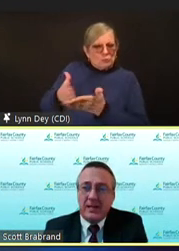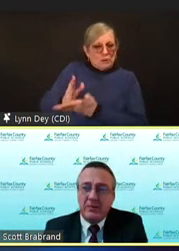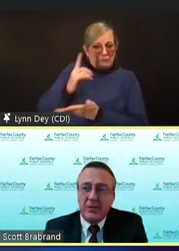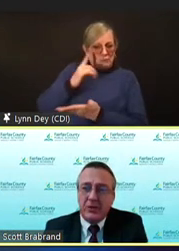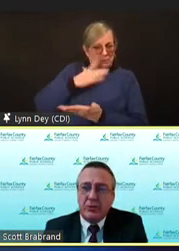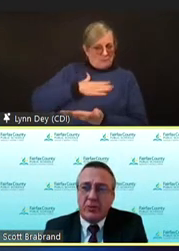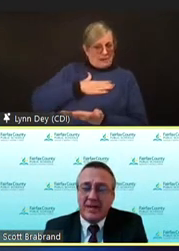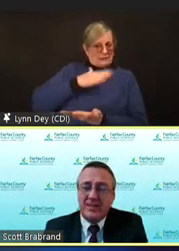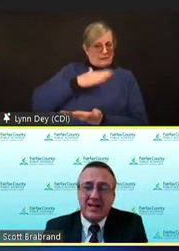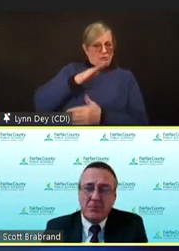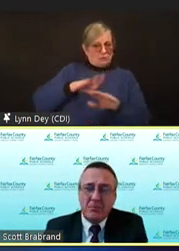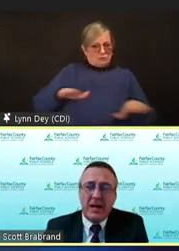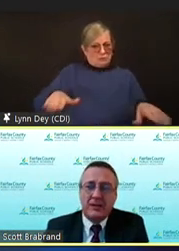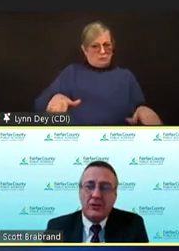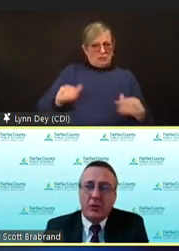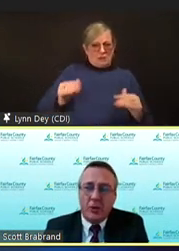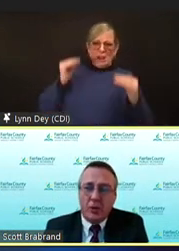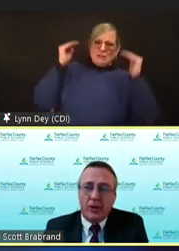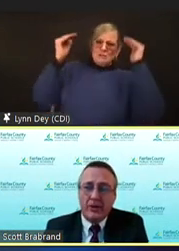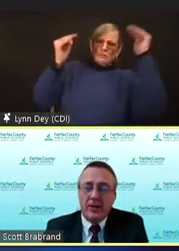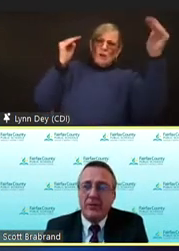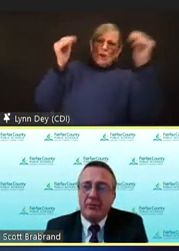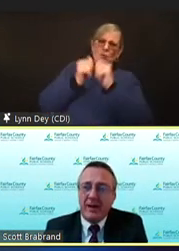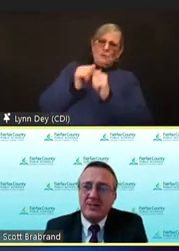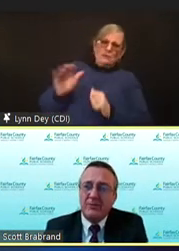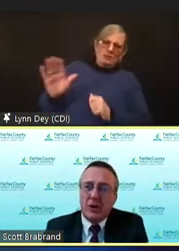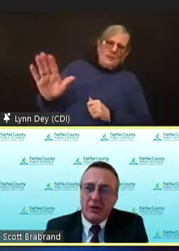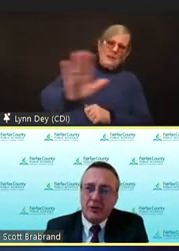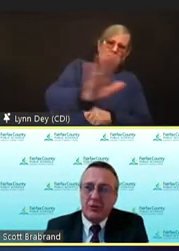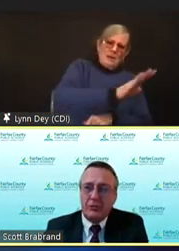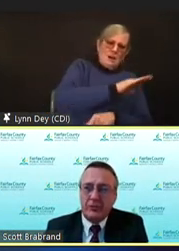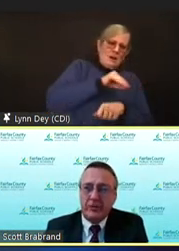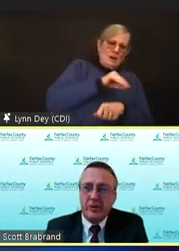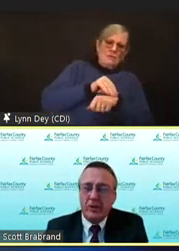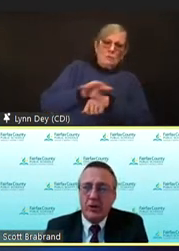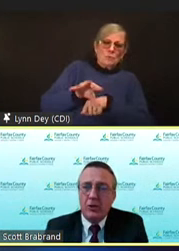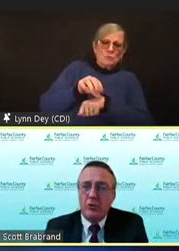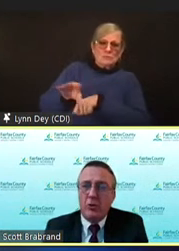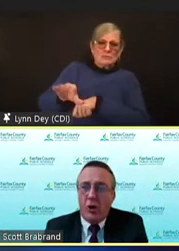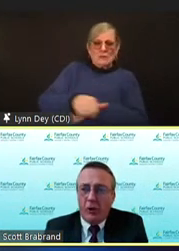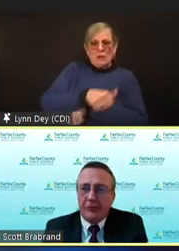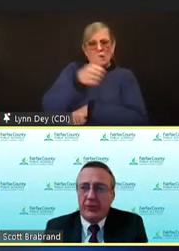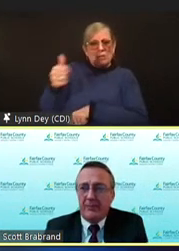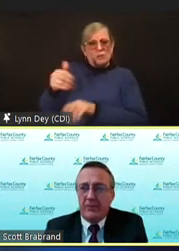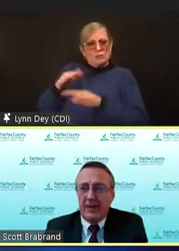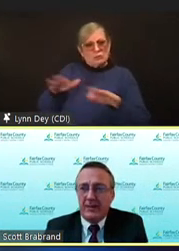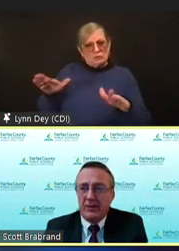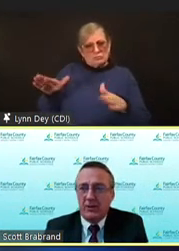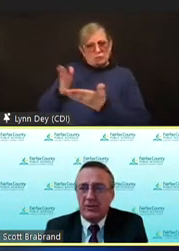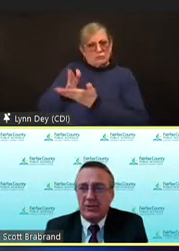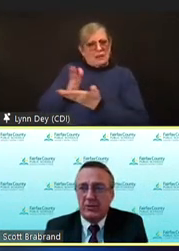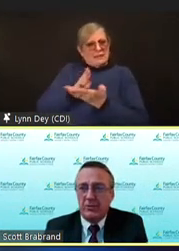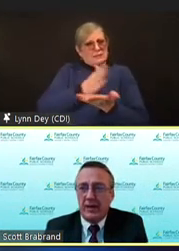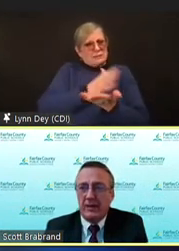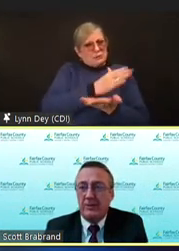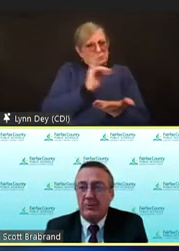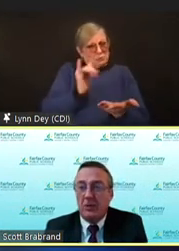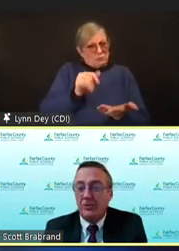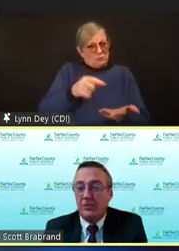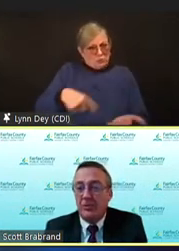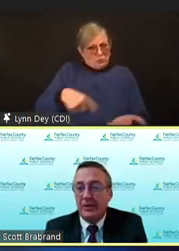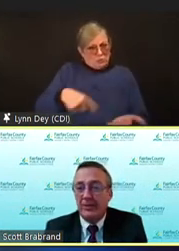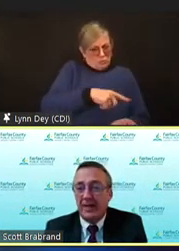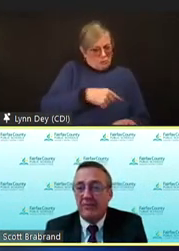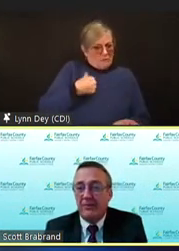with that individual rights impact on the rights of other children who also have a right to go to school and to